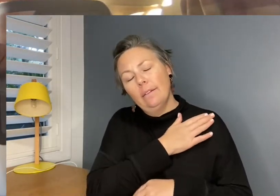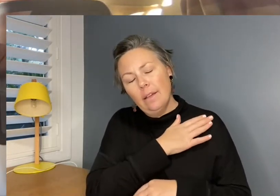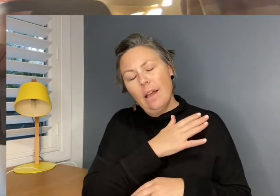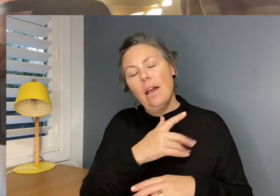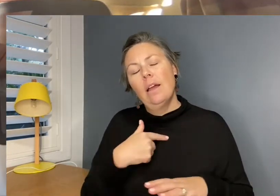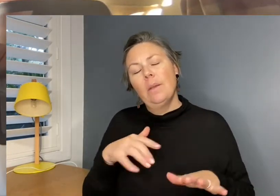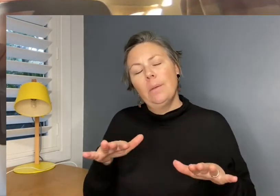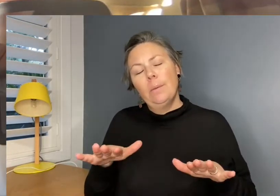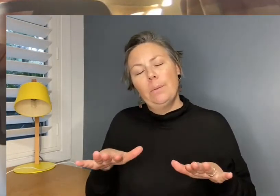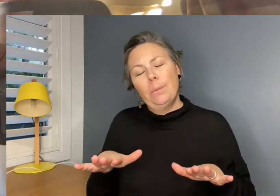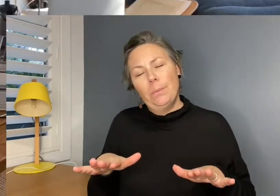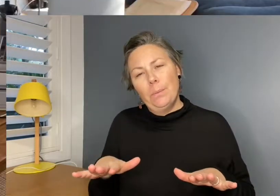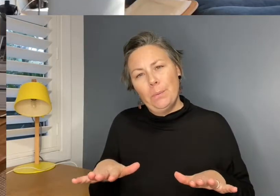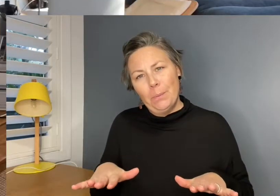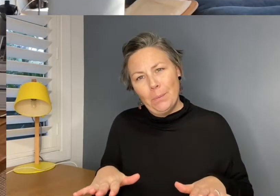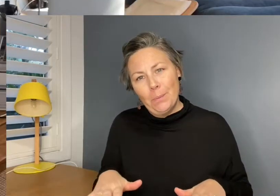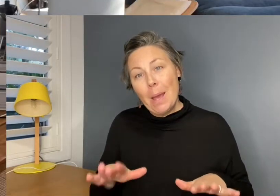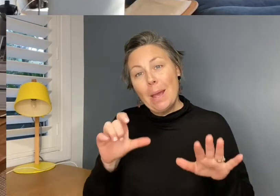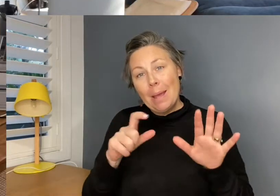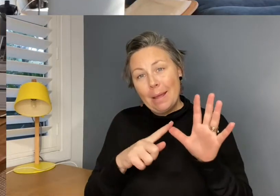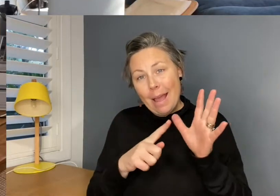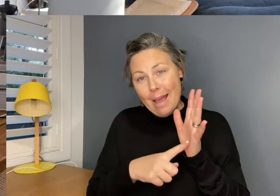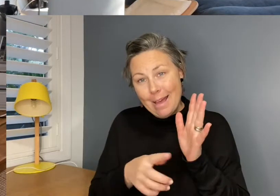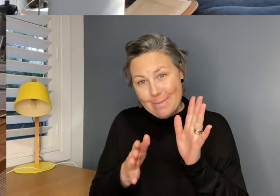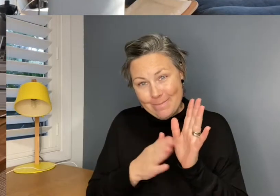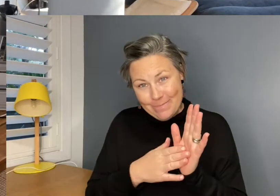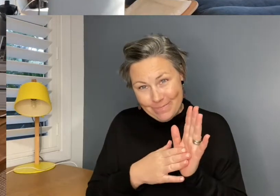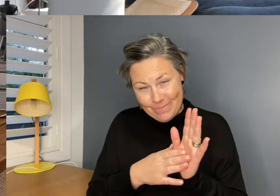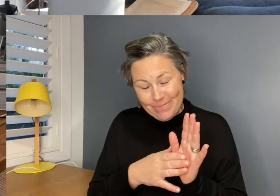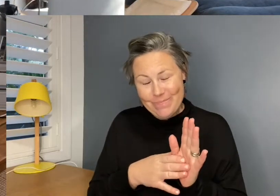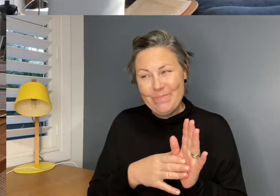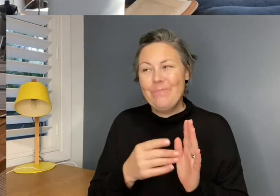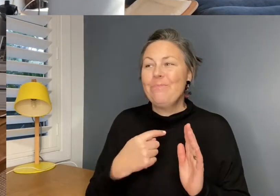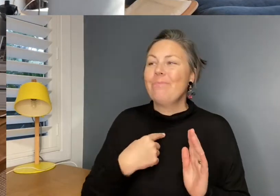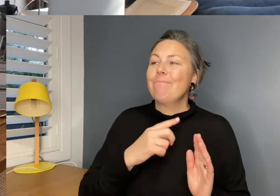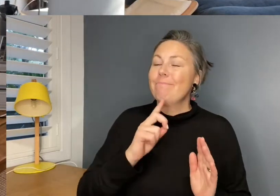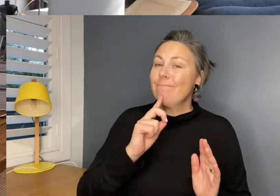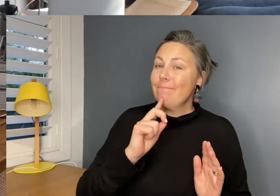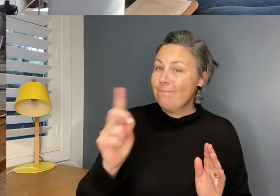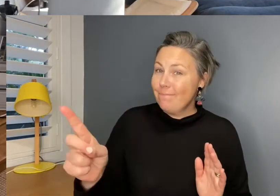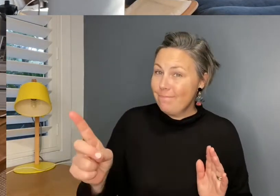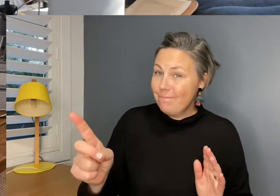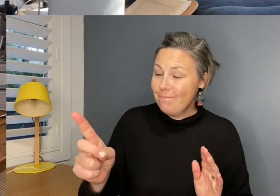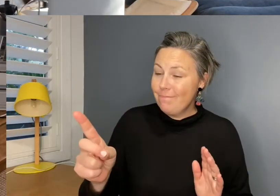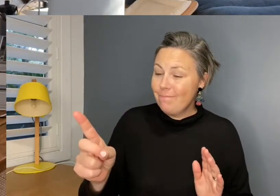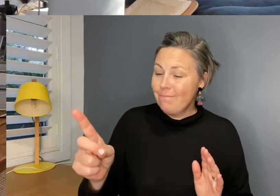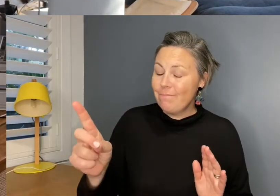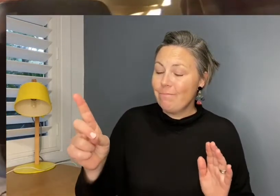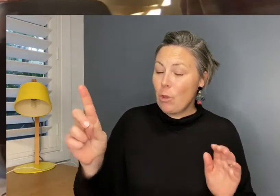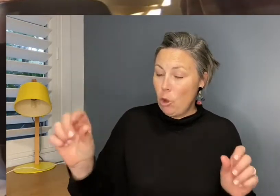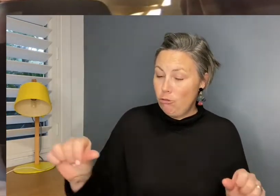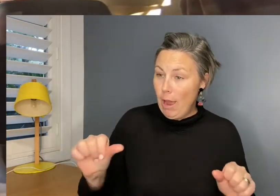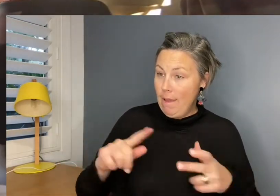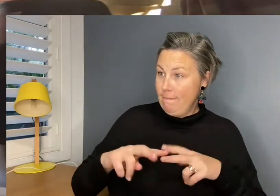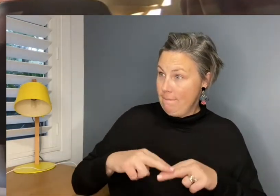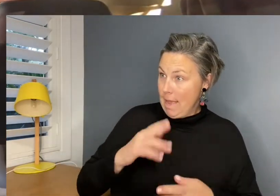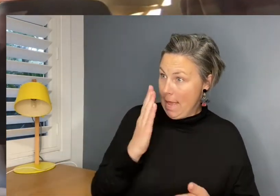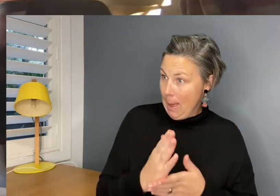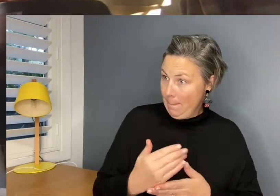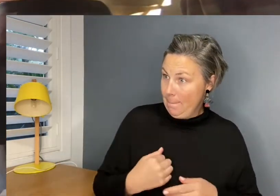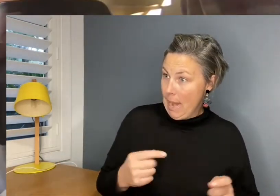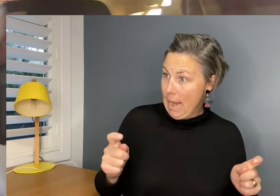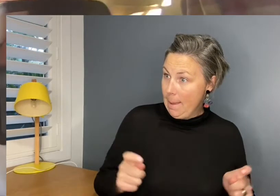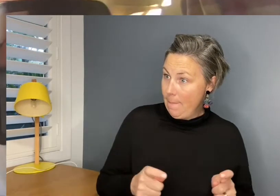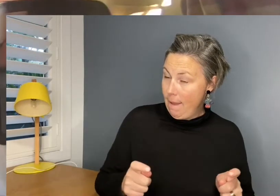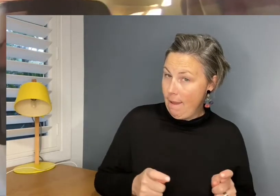me down. And then once I sort of calmed down, I love this next I bit. said to him, okay,